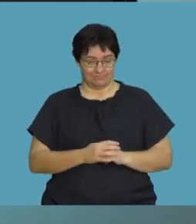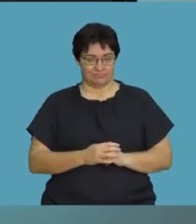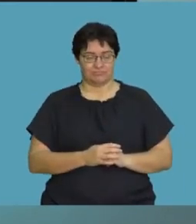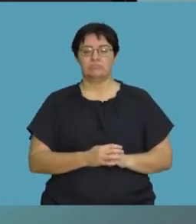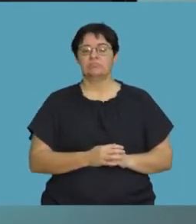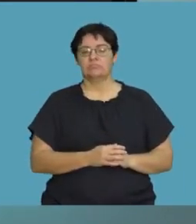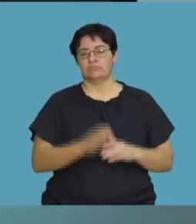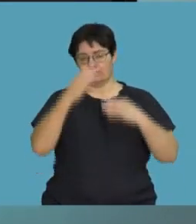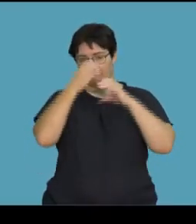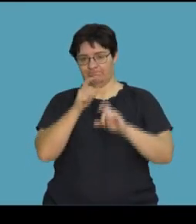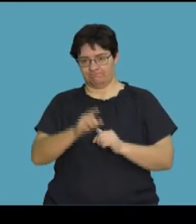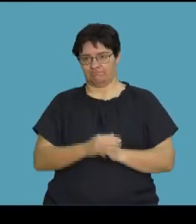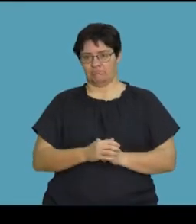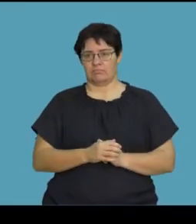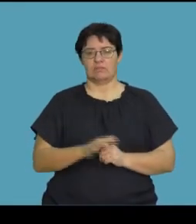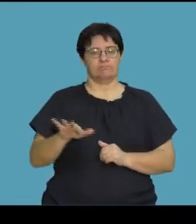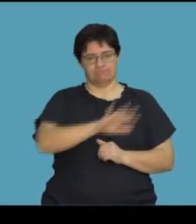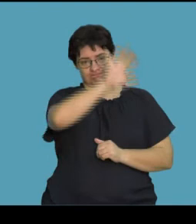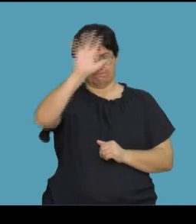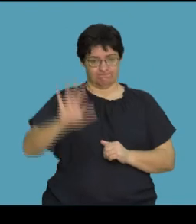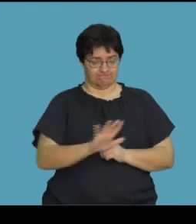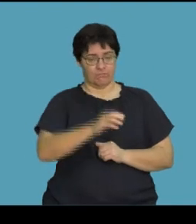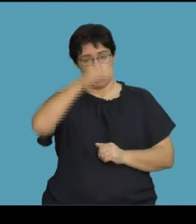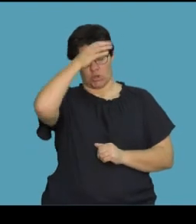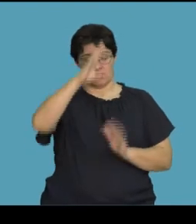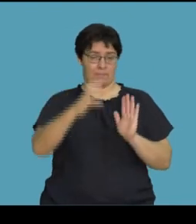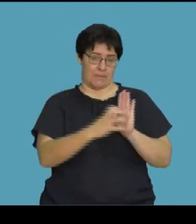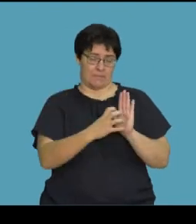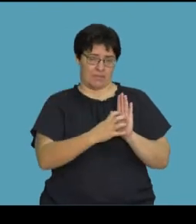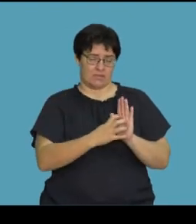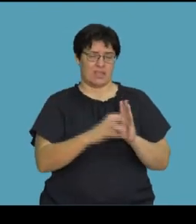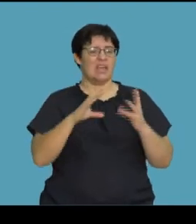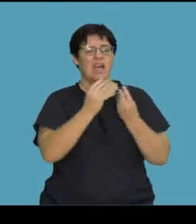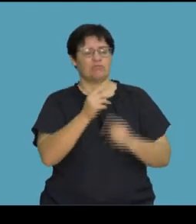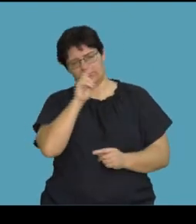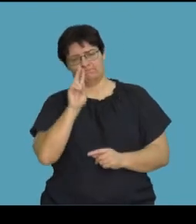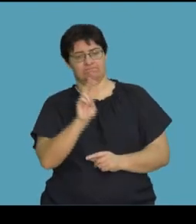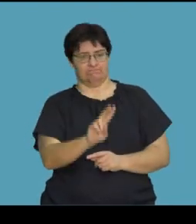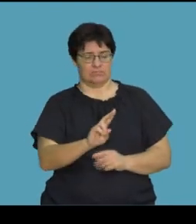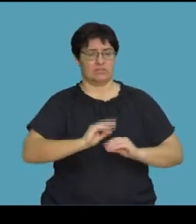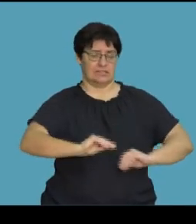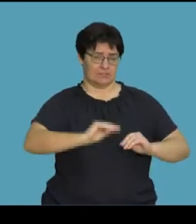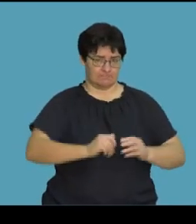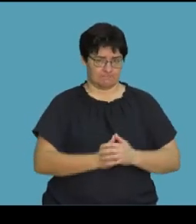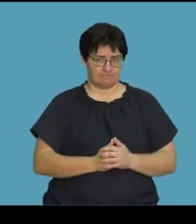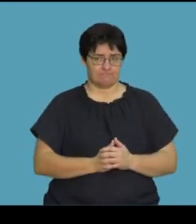let's just look at it. Remember, this has been our concept map of everything that we're looking at in this lesson.